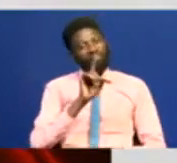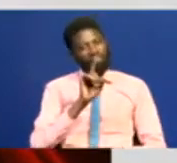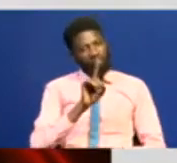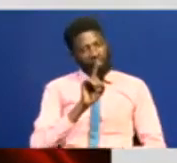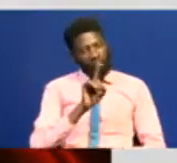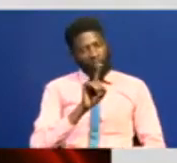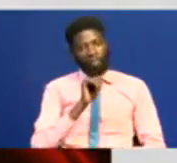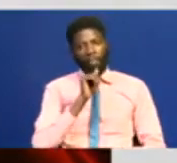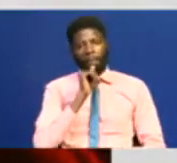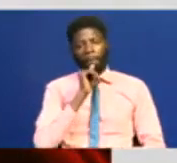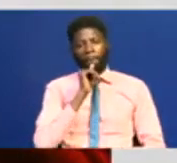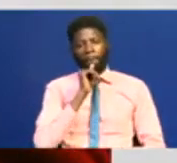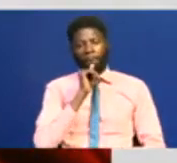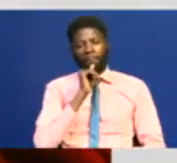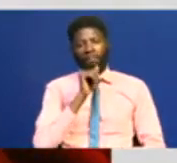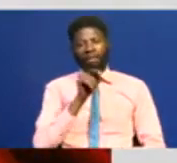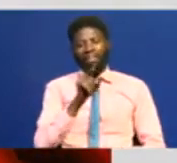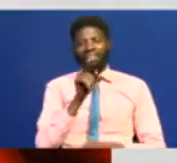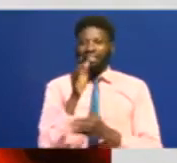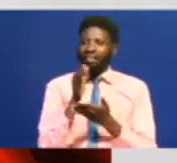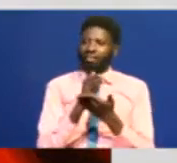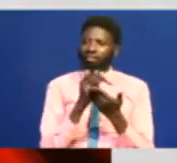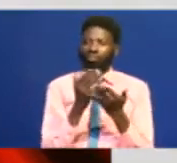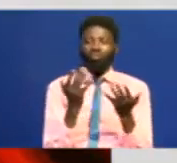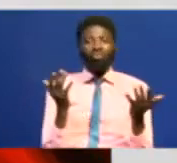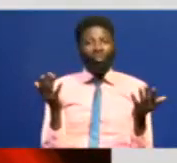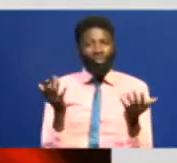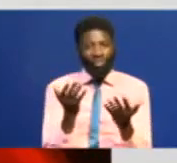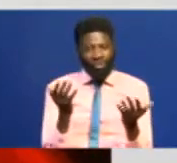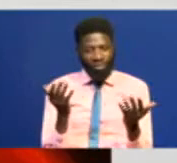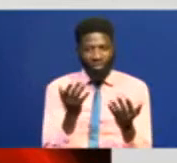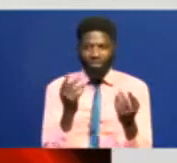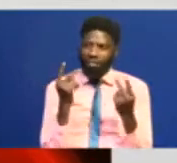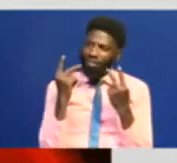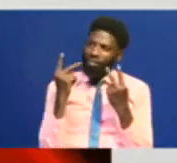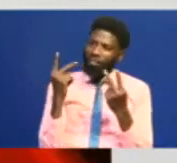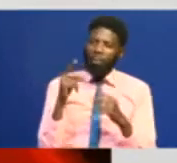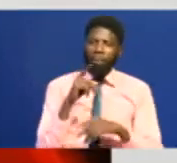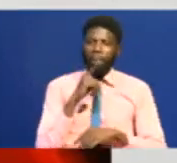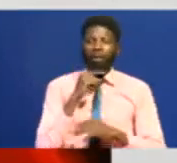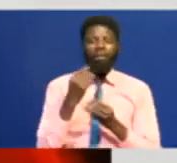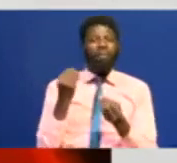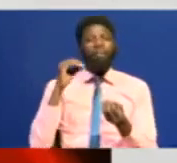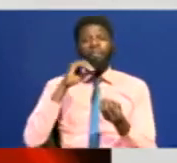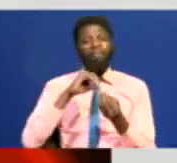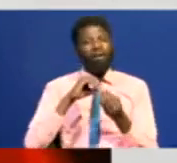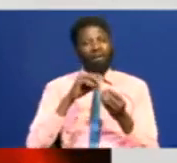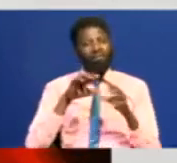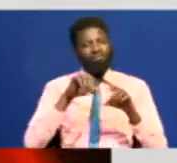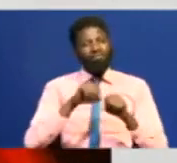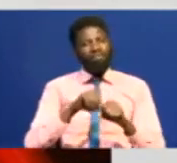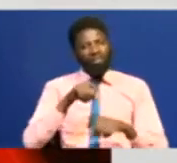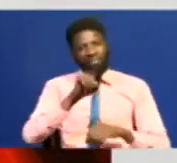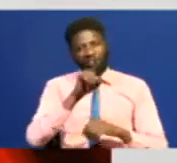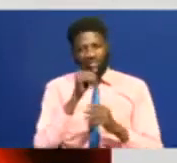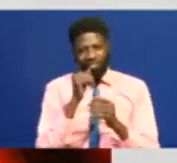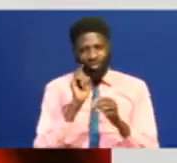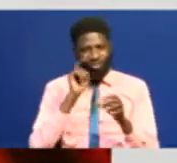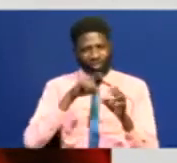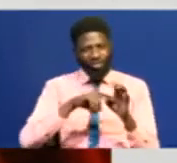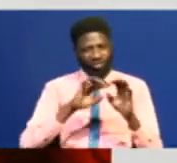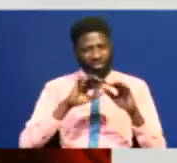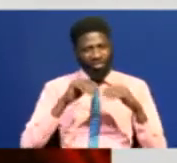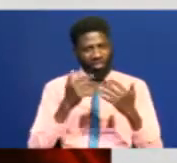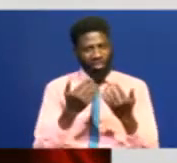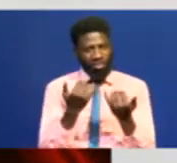where this is among the sectors where they're deemed to be male-dominated. How did you navigate through this murky waters, and now